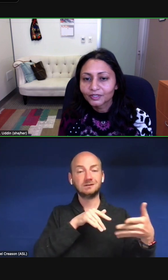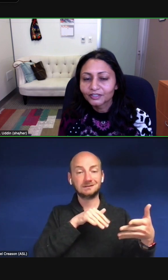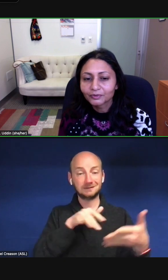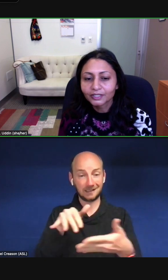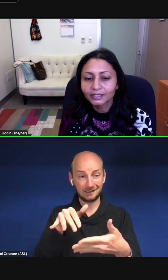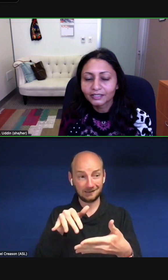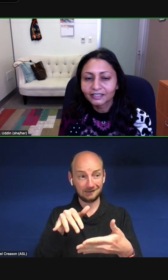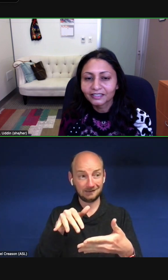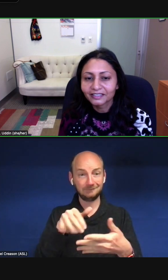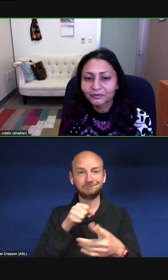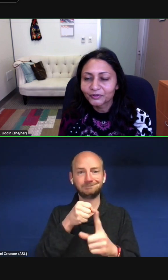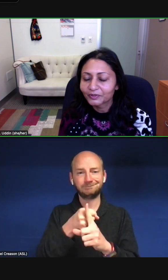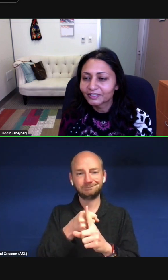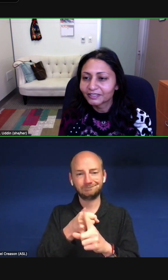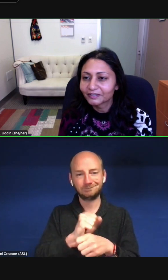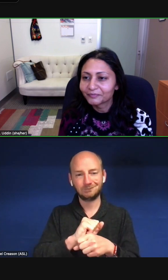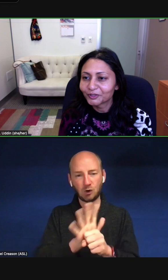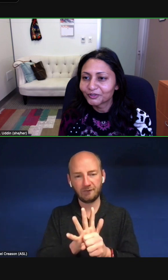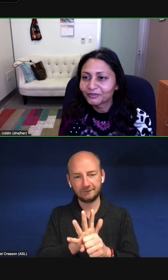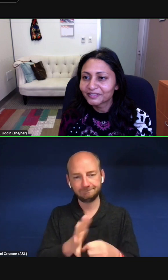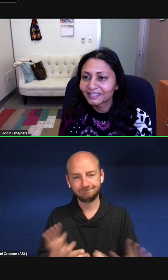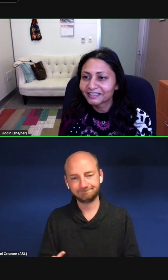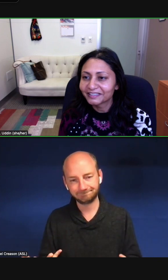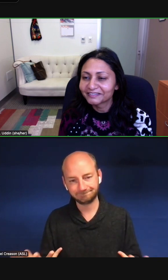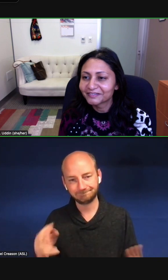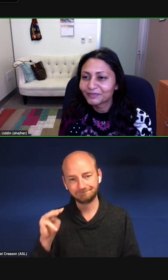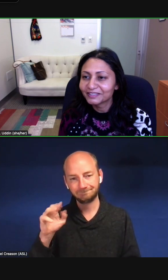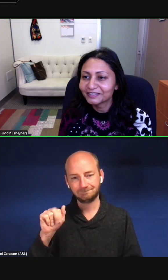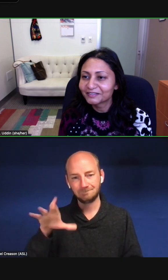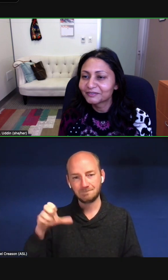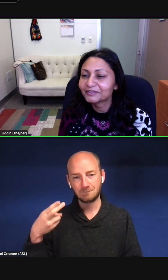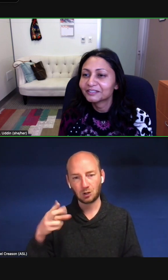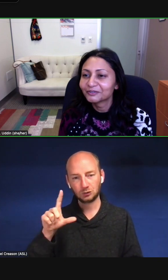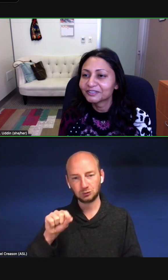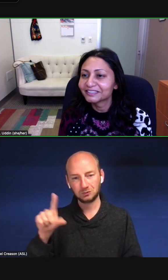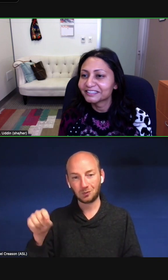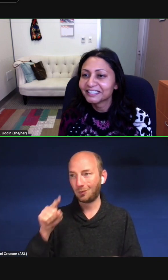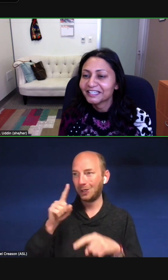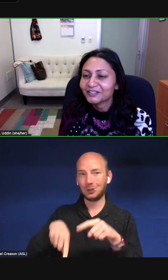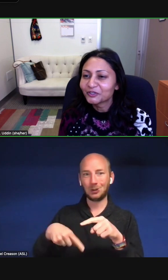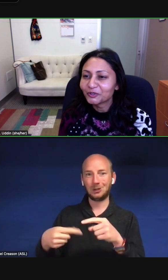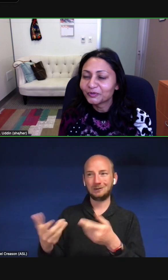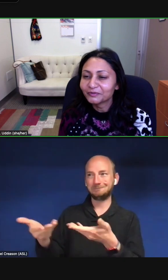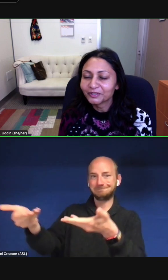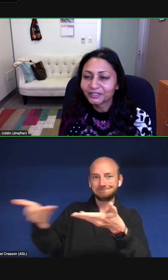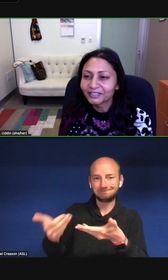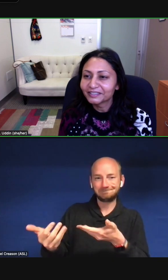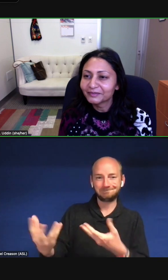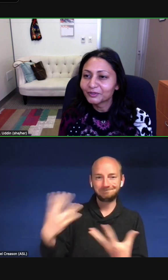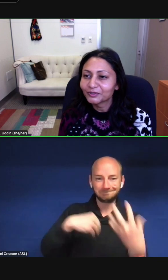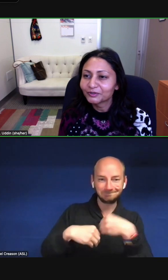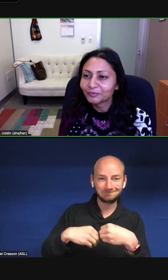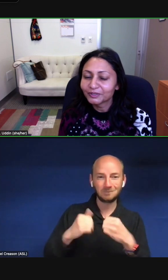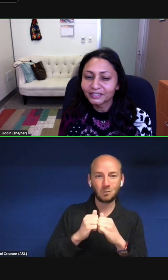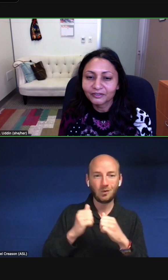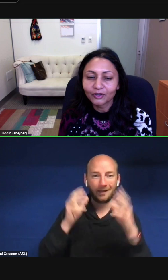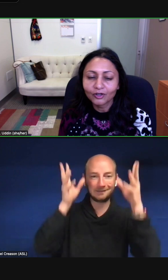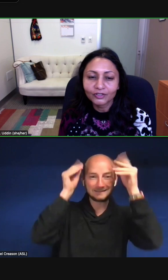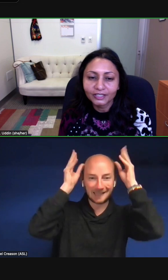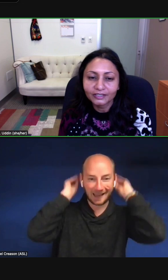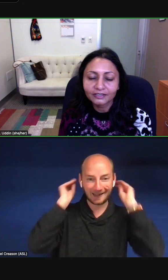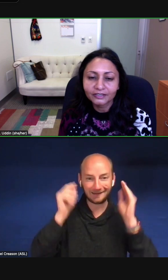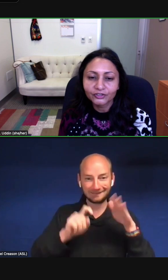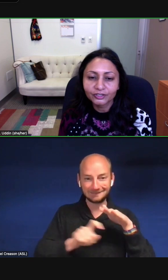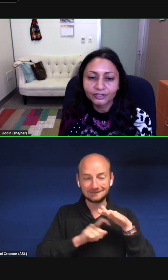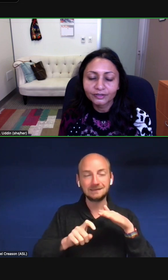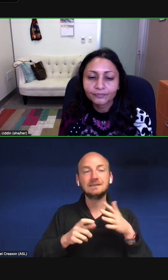March 2020, and that was when all scanning ceased to exist. So we were not able to complete all